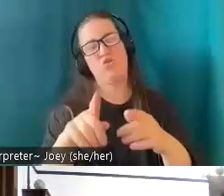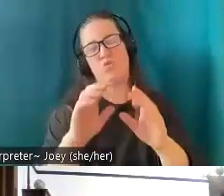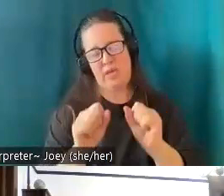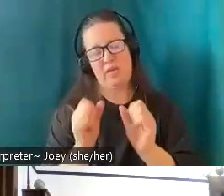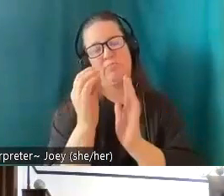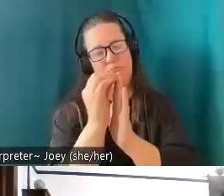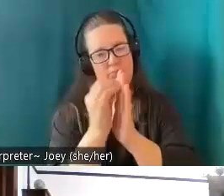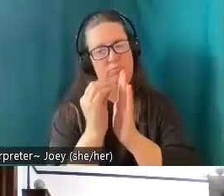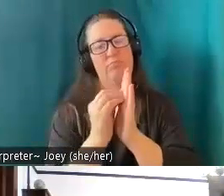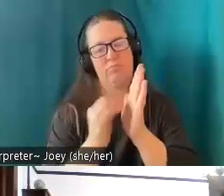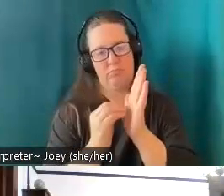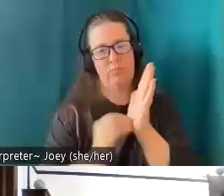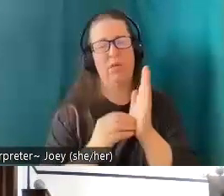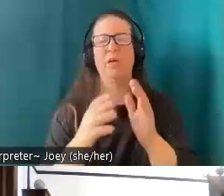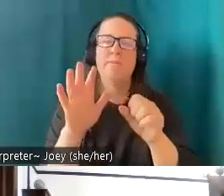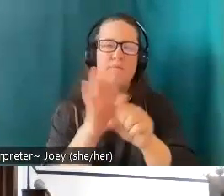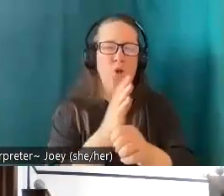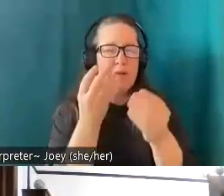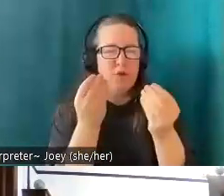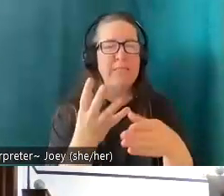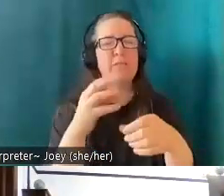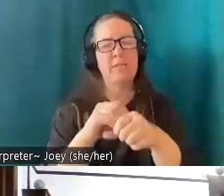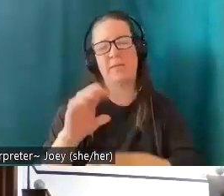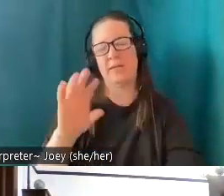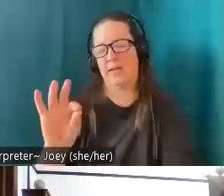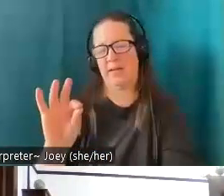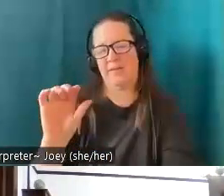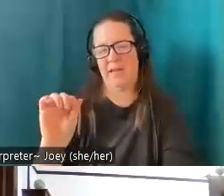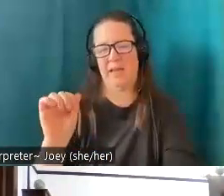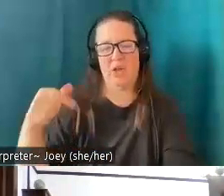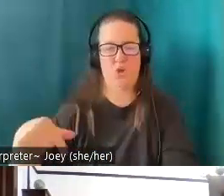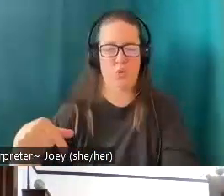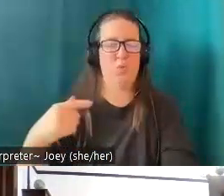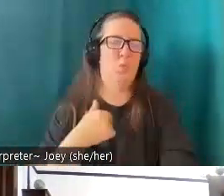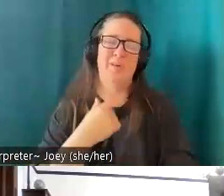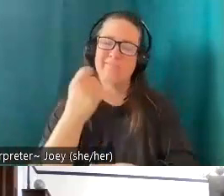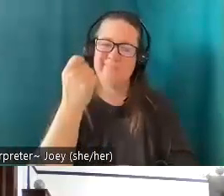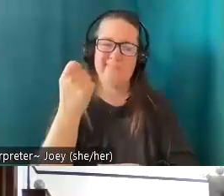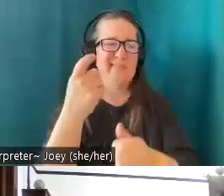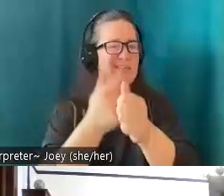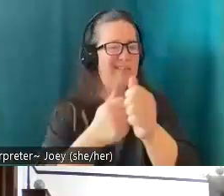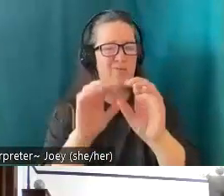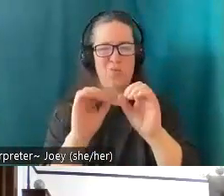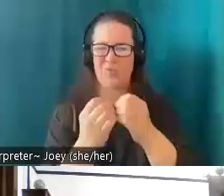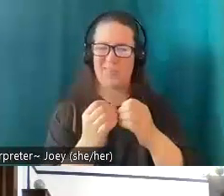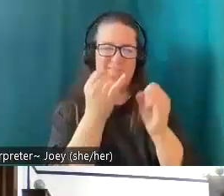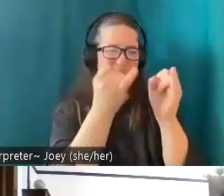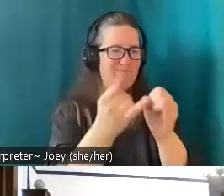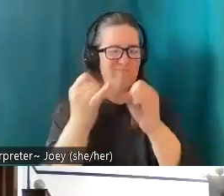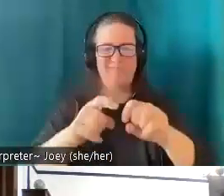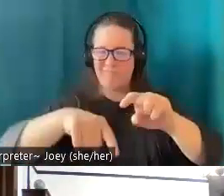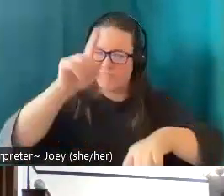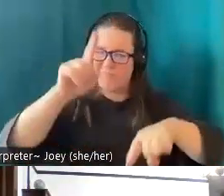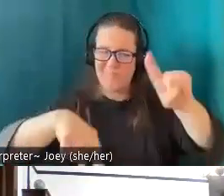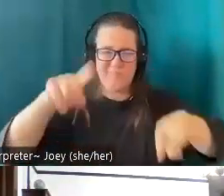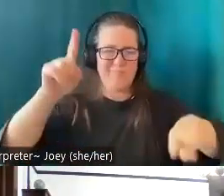FAQ, and we understand that this doesn't always apply to all organizations the same. So we want you to be able to use this in the way that makes the most sense to reflect the leadership